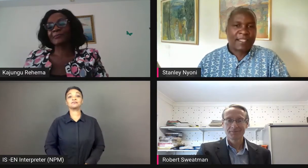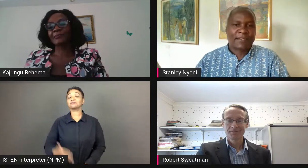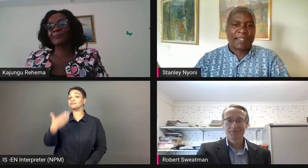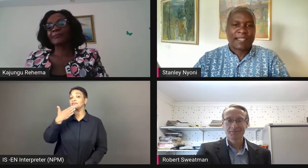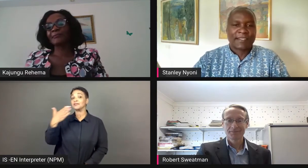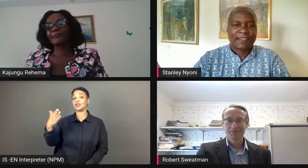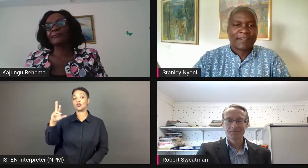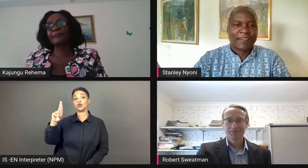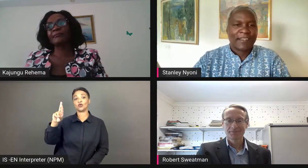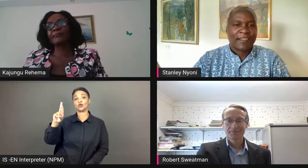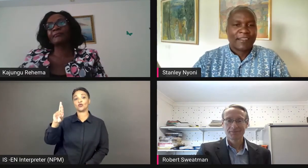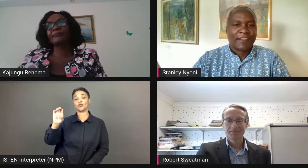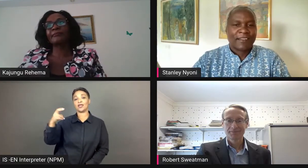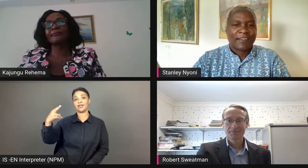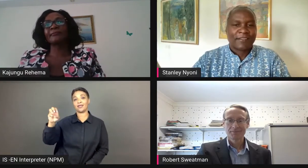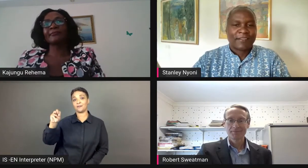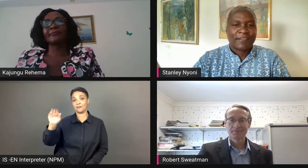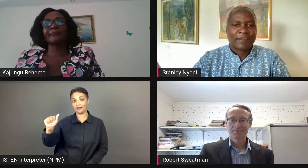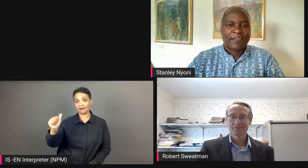these insights with us.